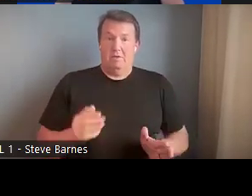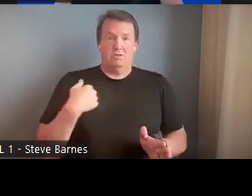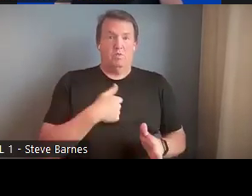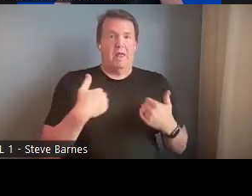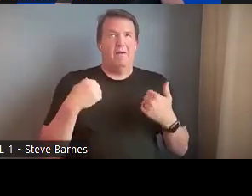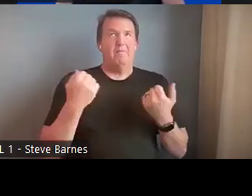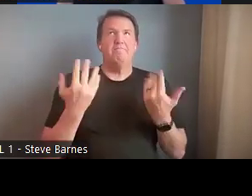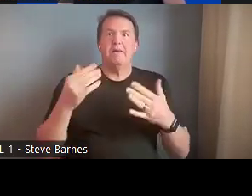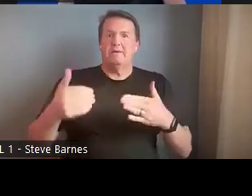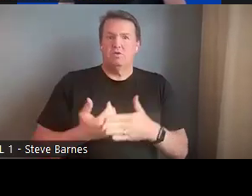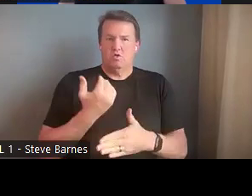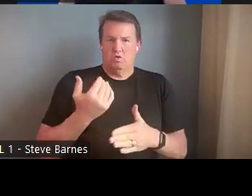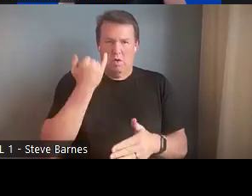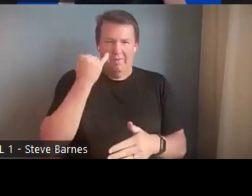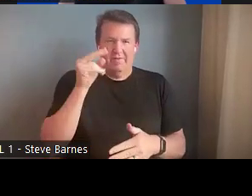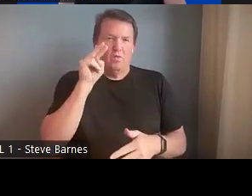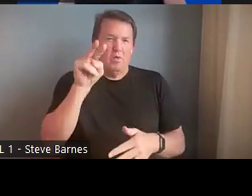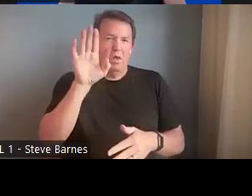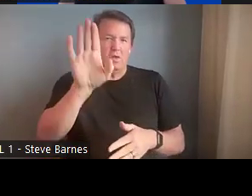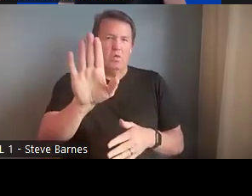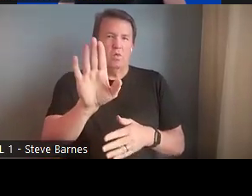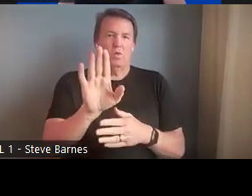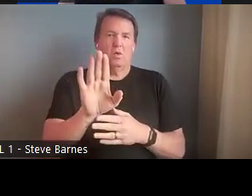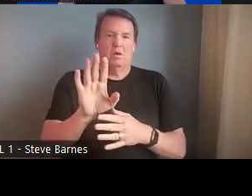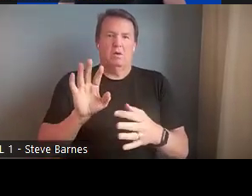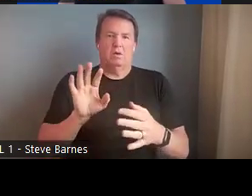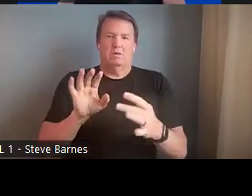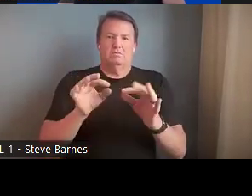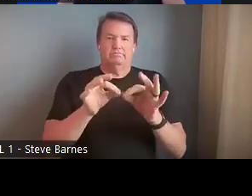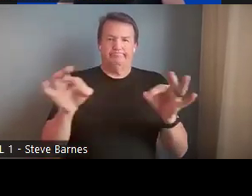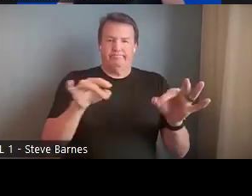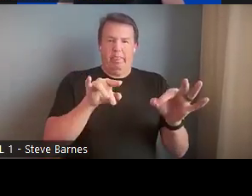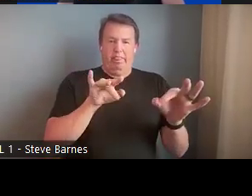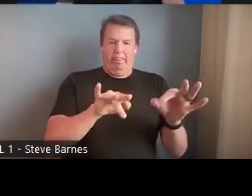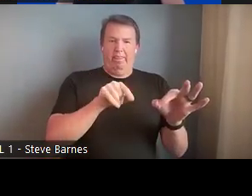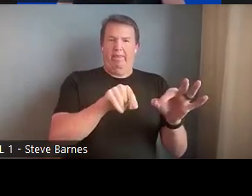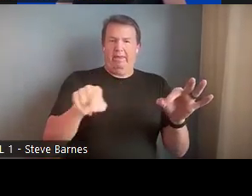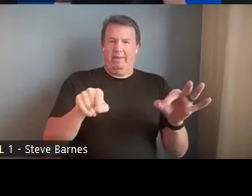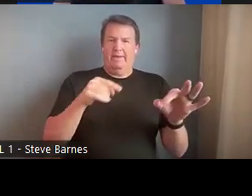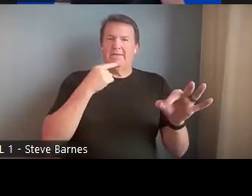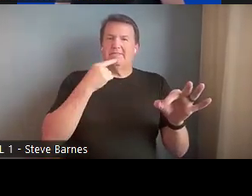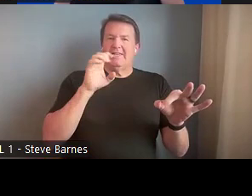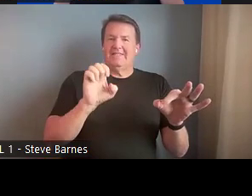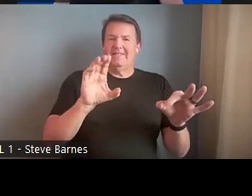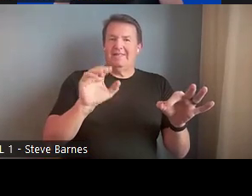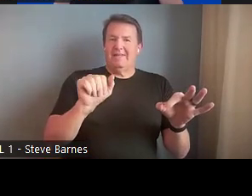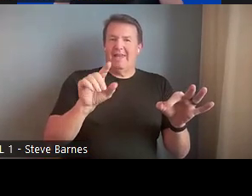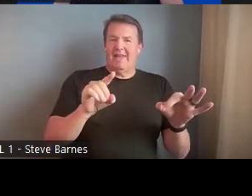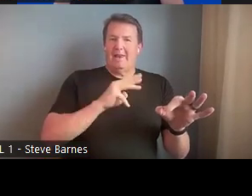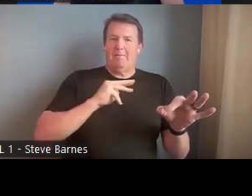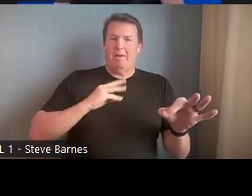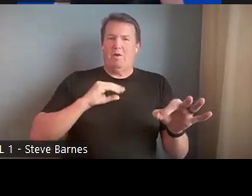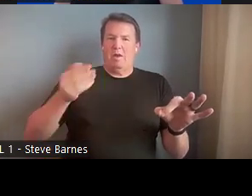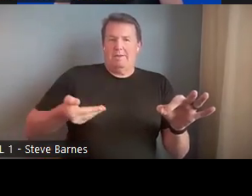members. If you look at your link, it is displayed as EACAD member and